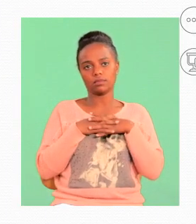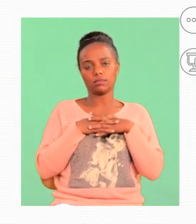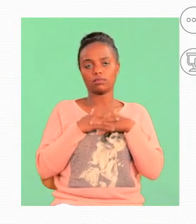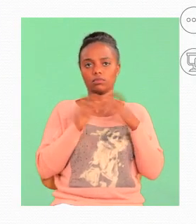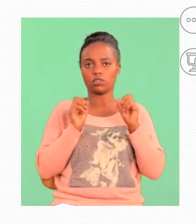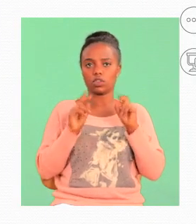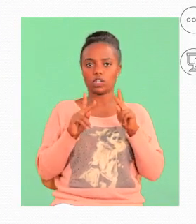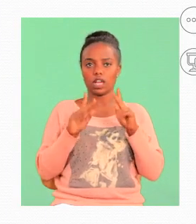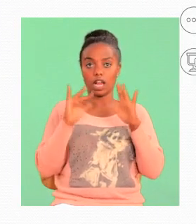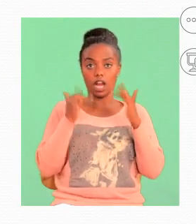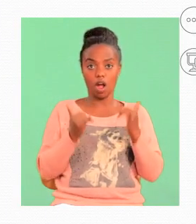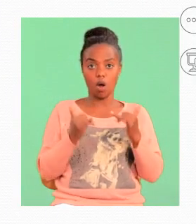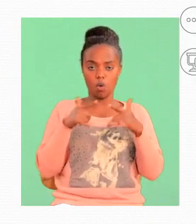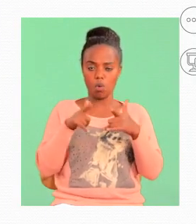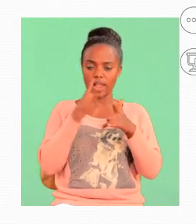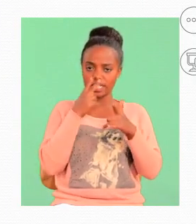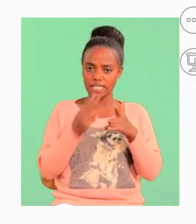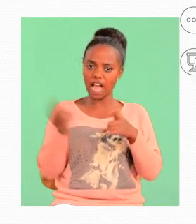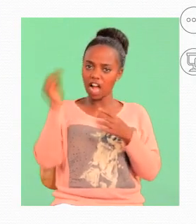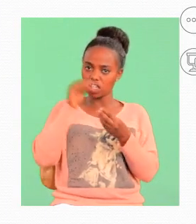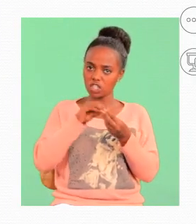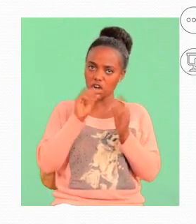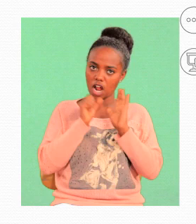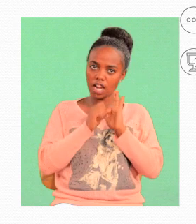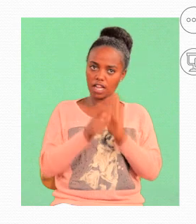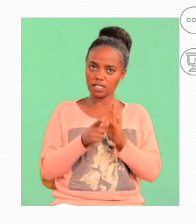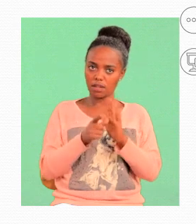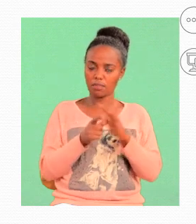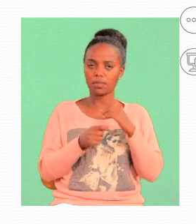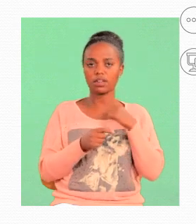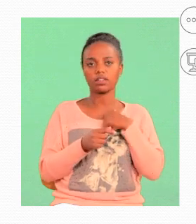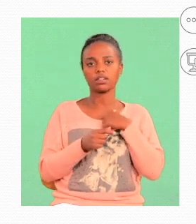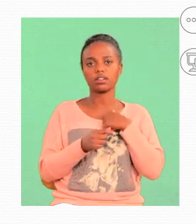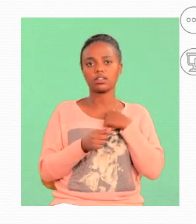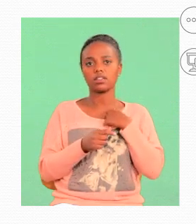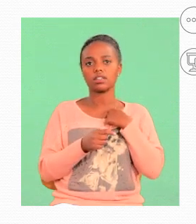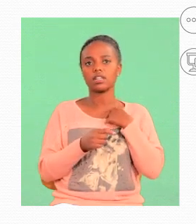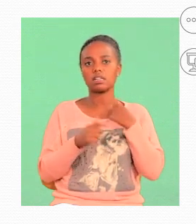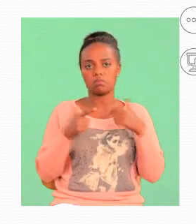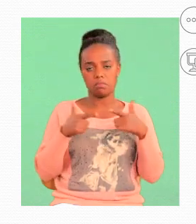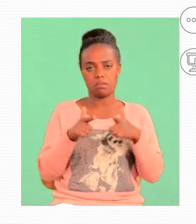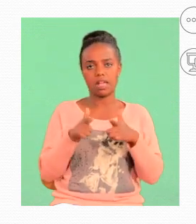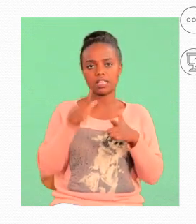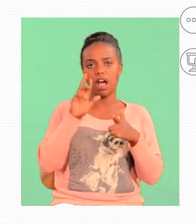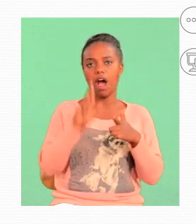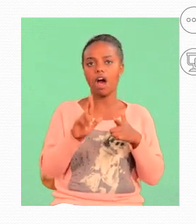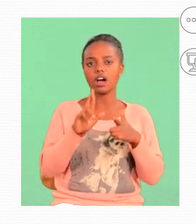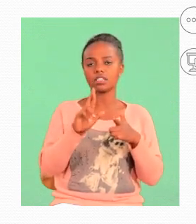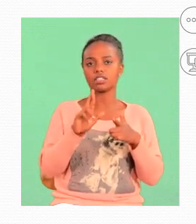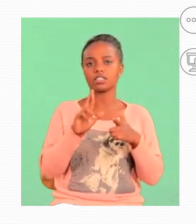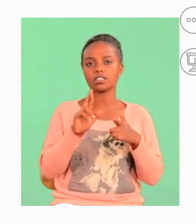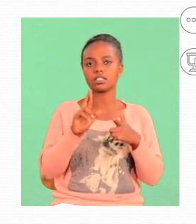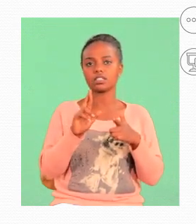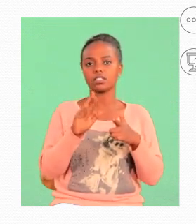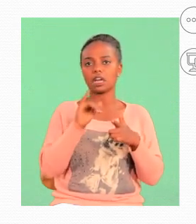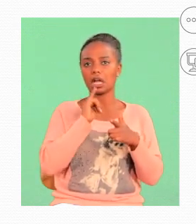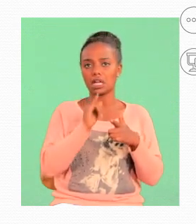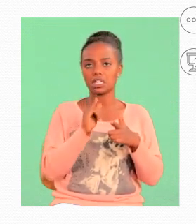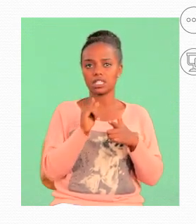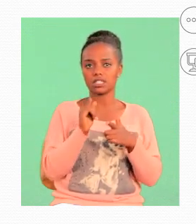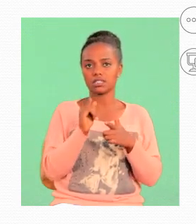Okay, now let's see additional example here. Let R is given to be this